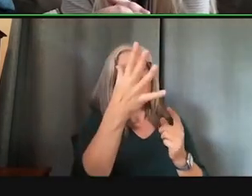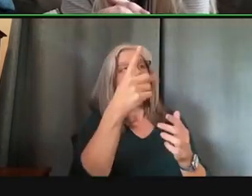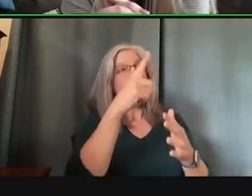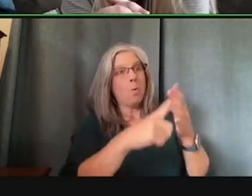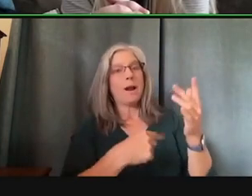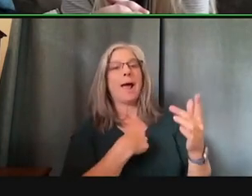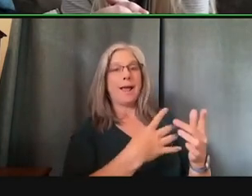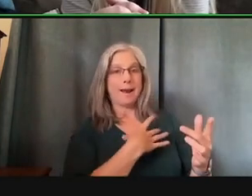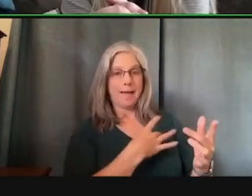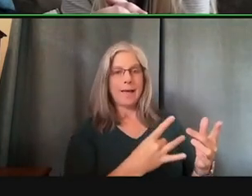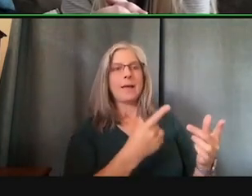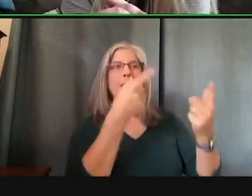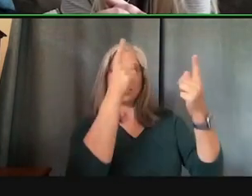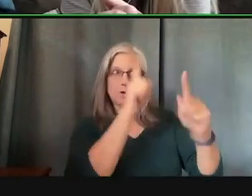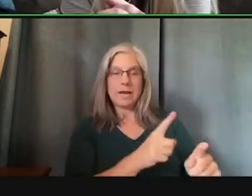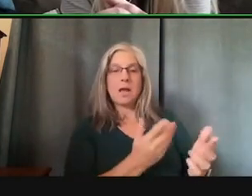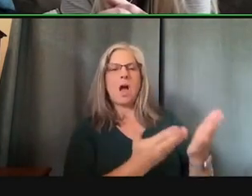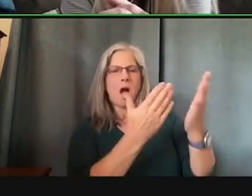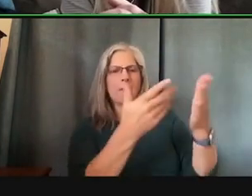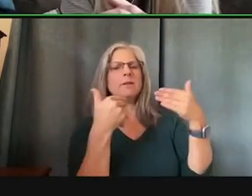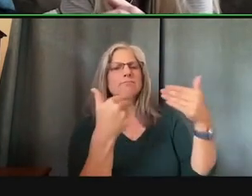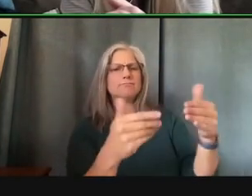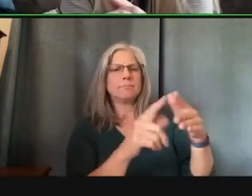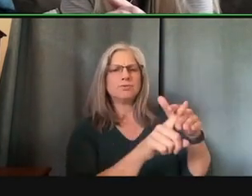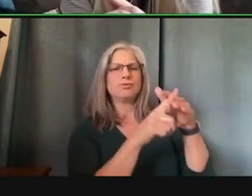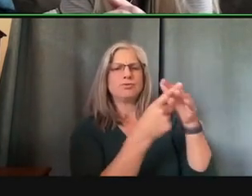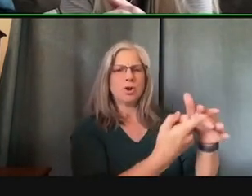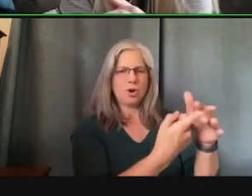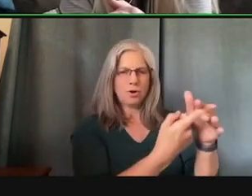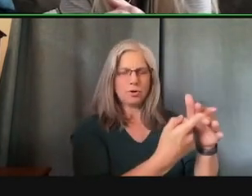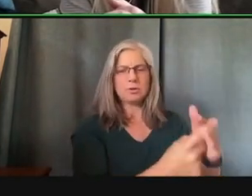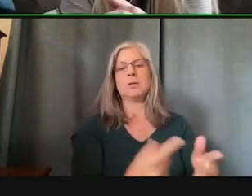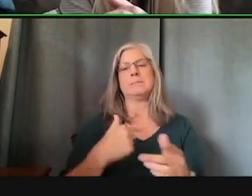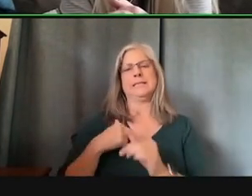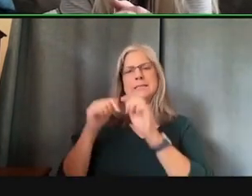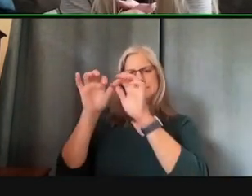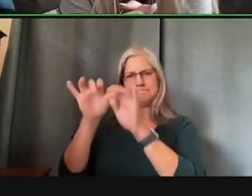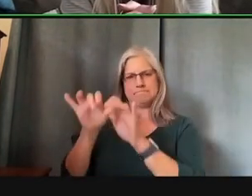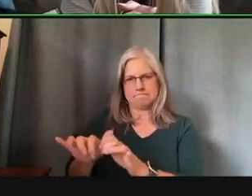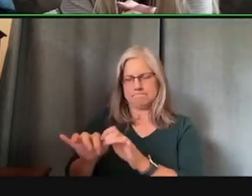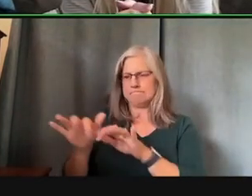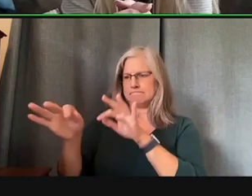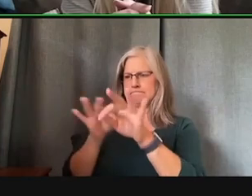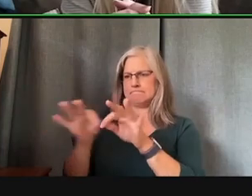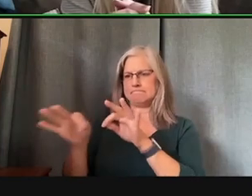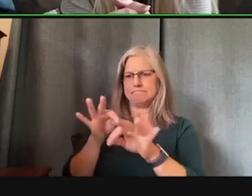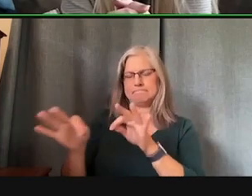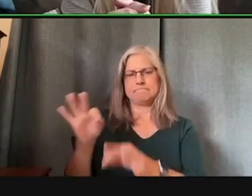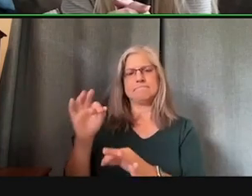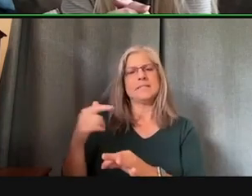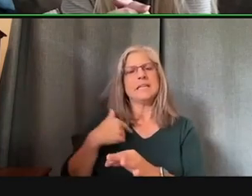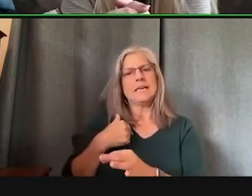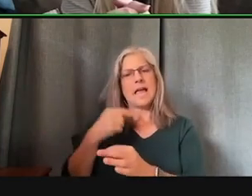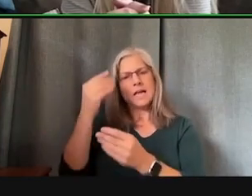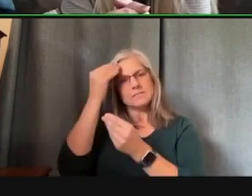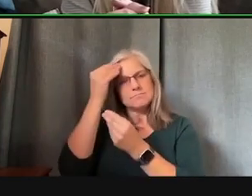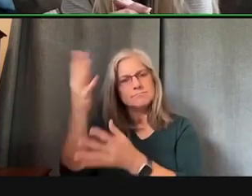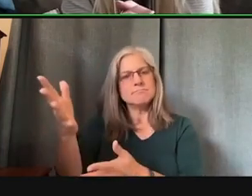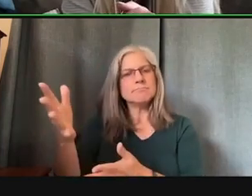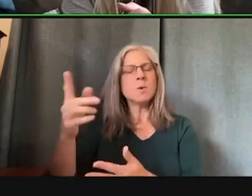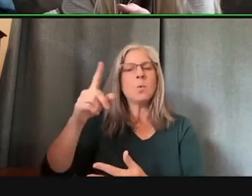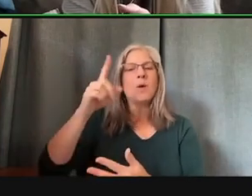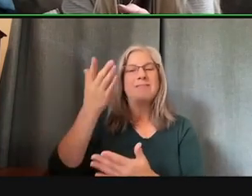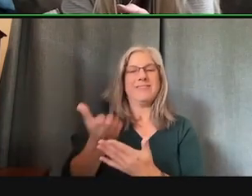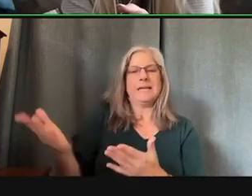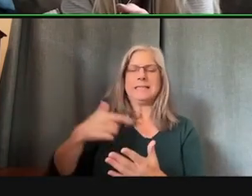being offered can be initiated. But then that also gives me the opportunity to document the things